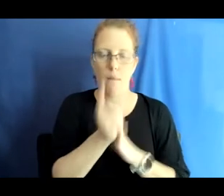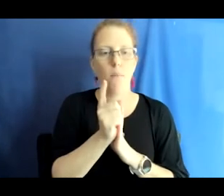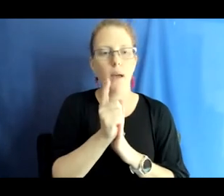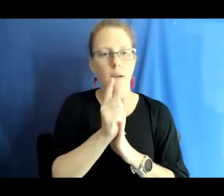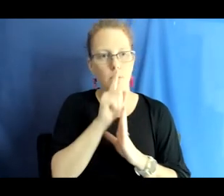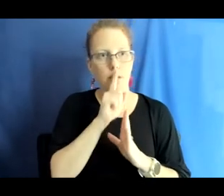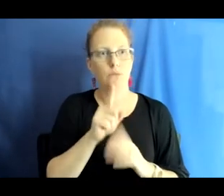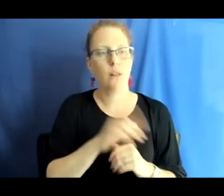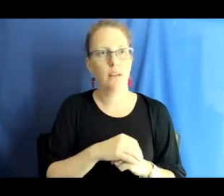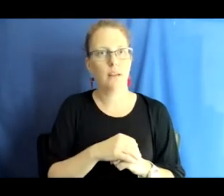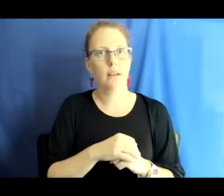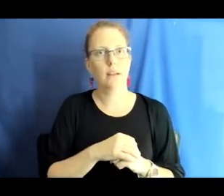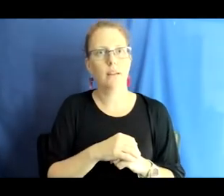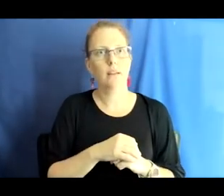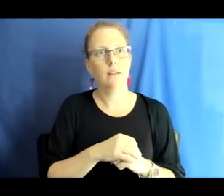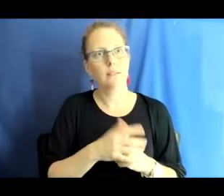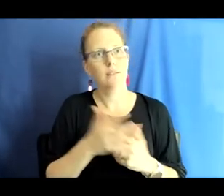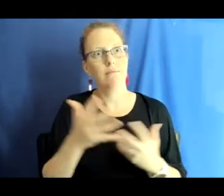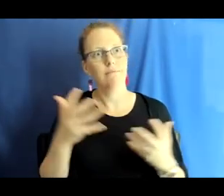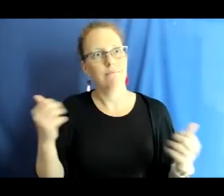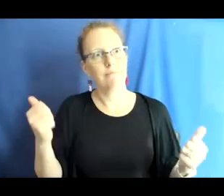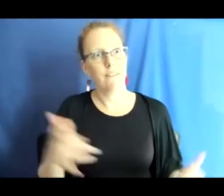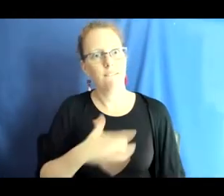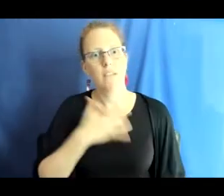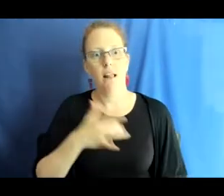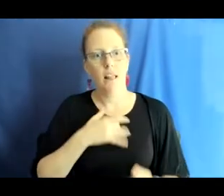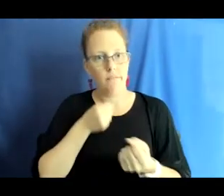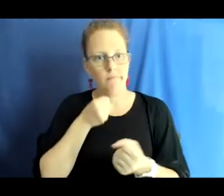was pretty terrifying.